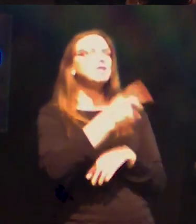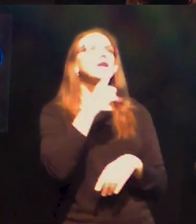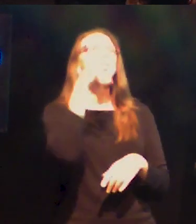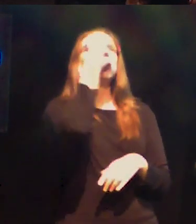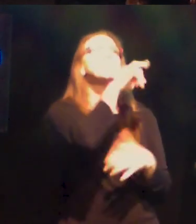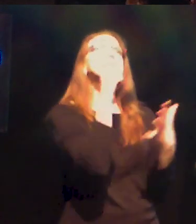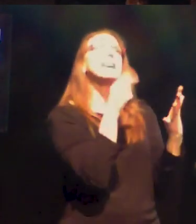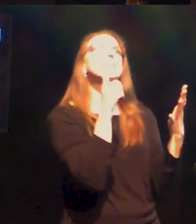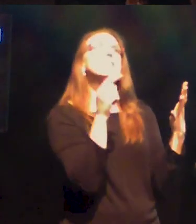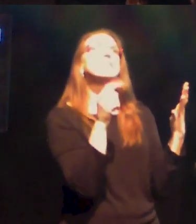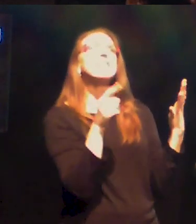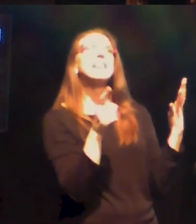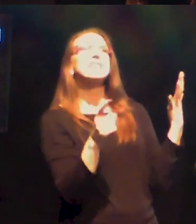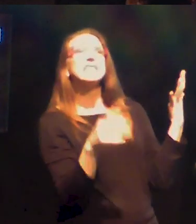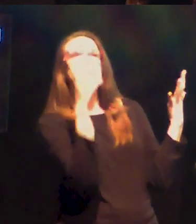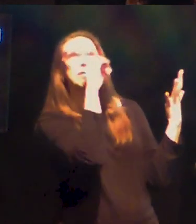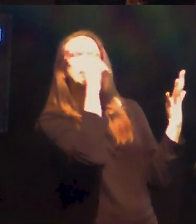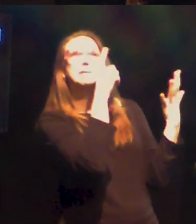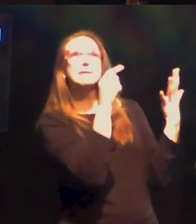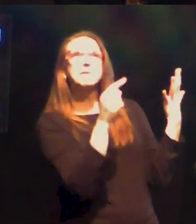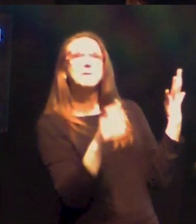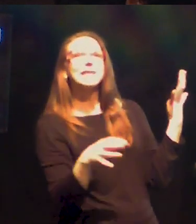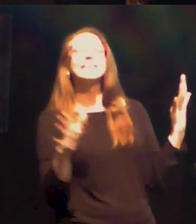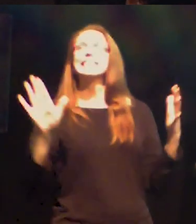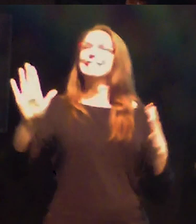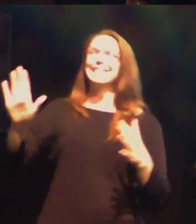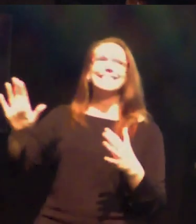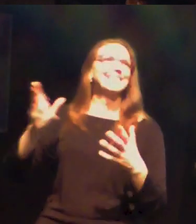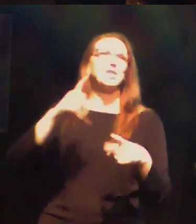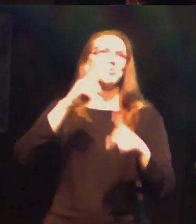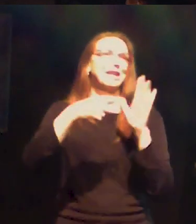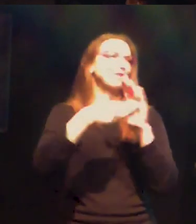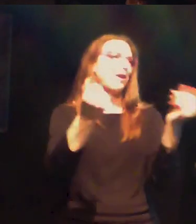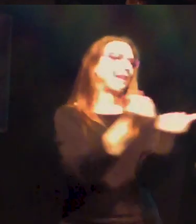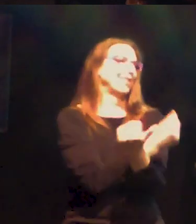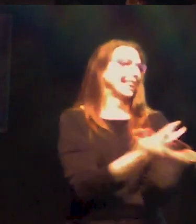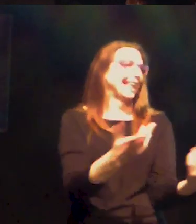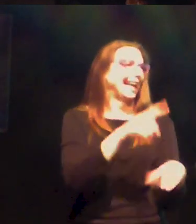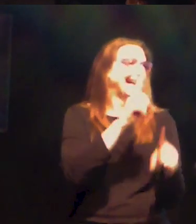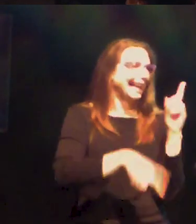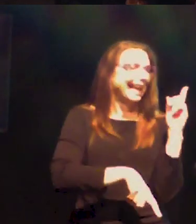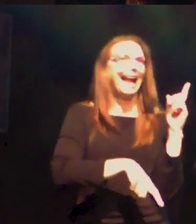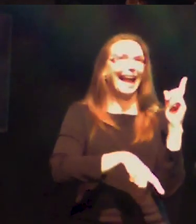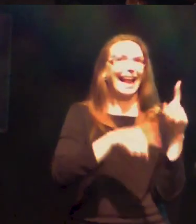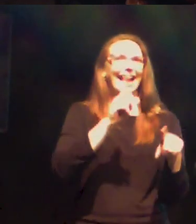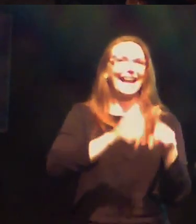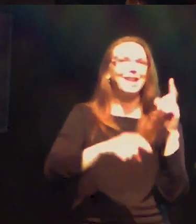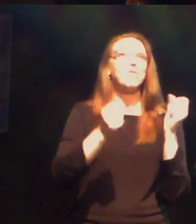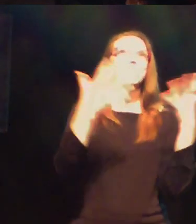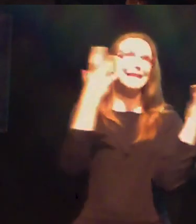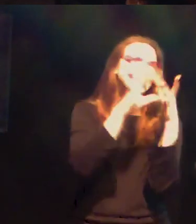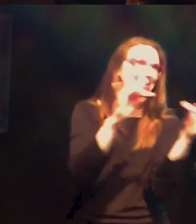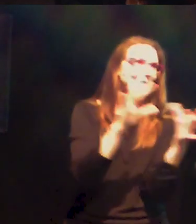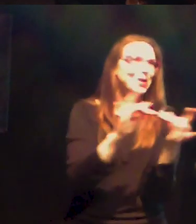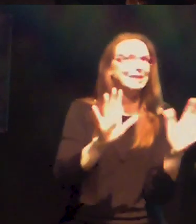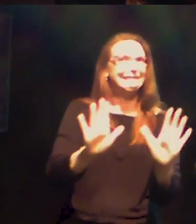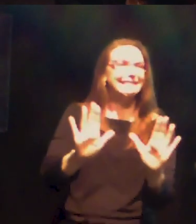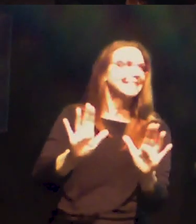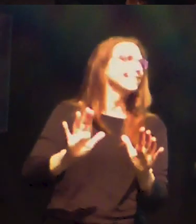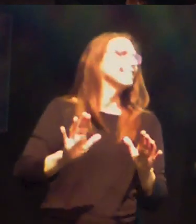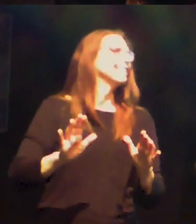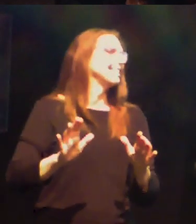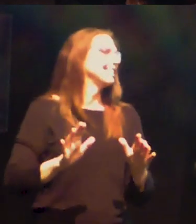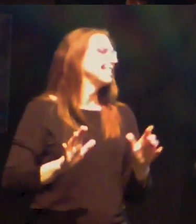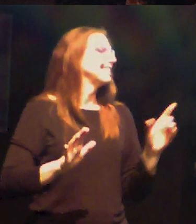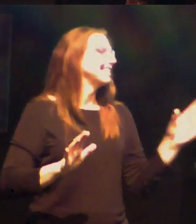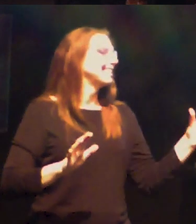this and this and this and this and this. And Atin said, well, Michelle, you know, we can't tell every story and you have a lot of stories. And then, she